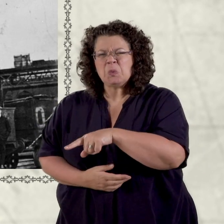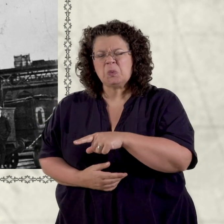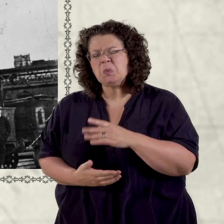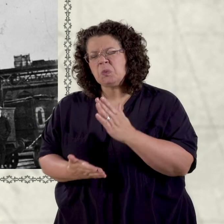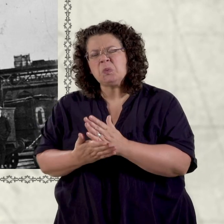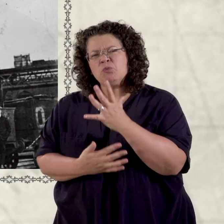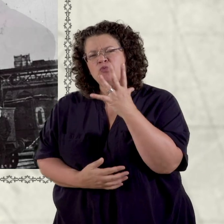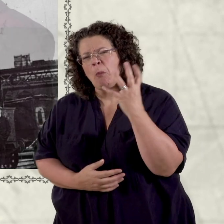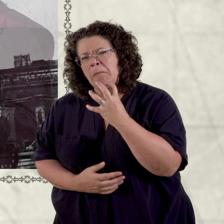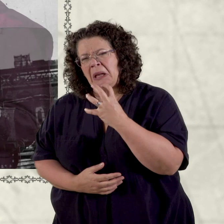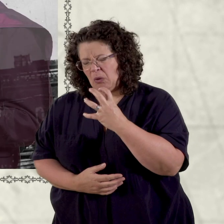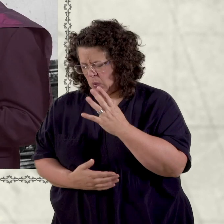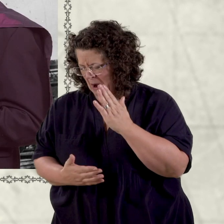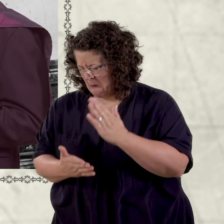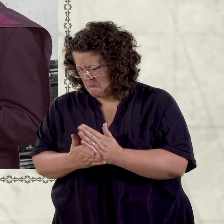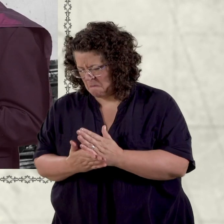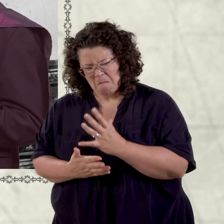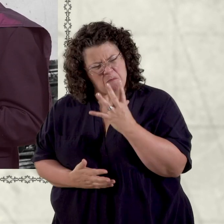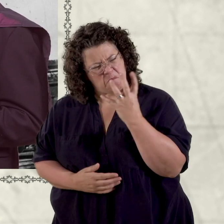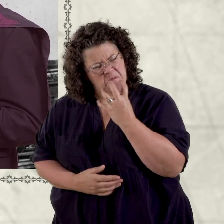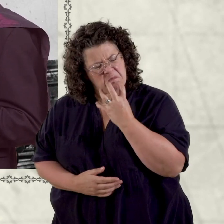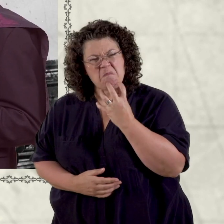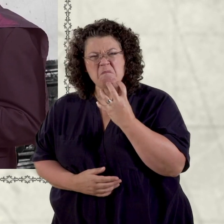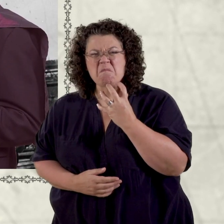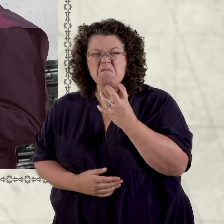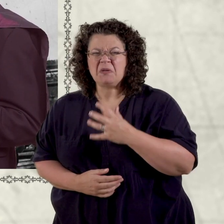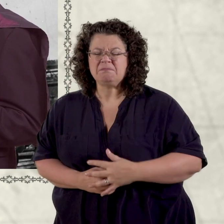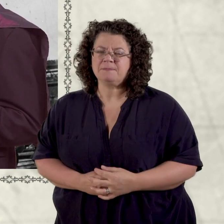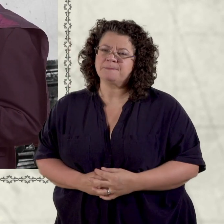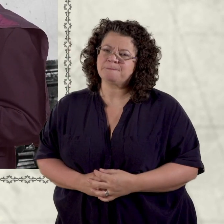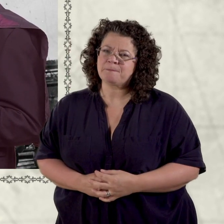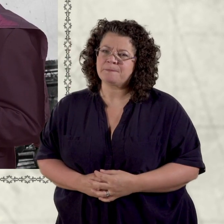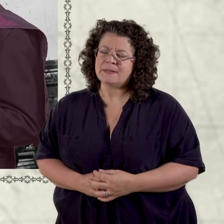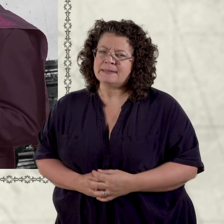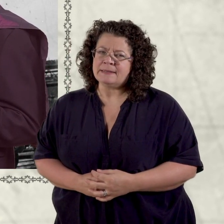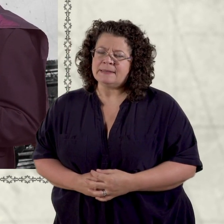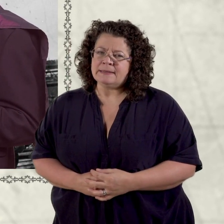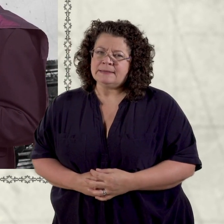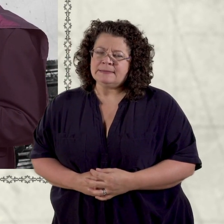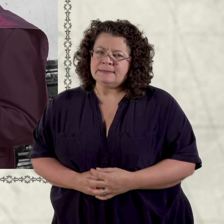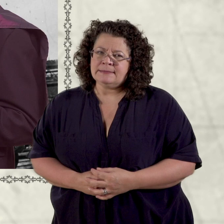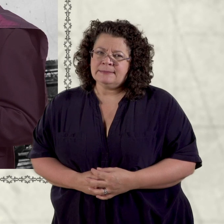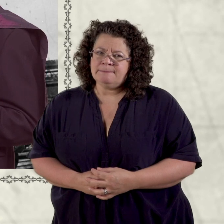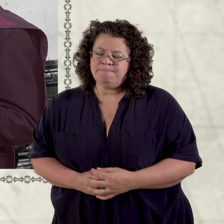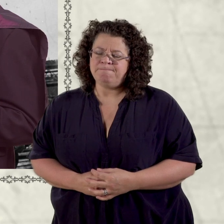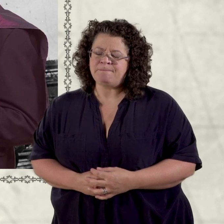Bute was a very grumpy man. Very, very grumpy.